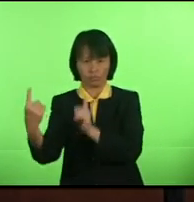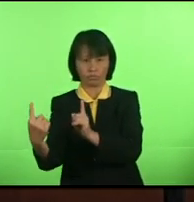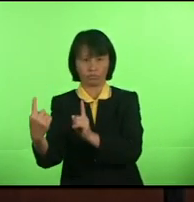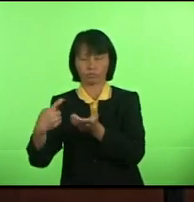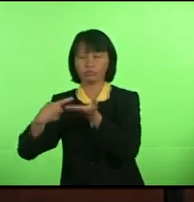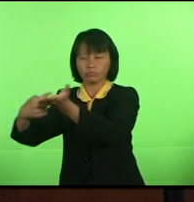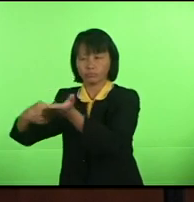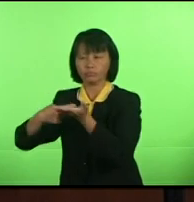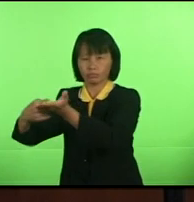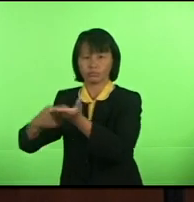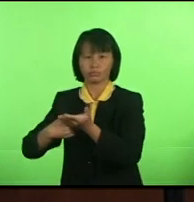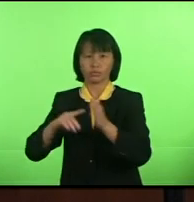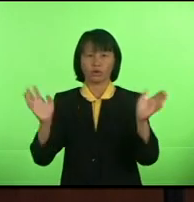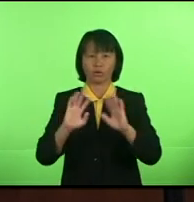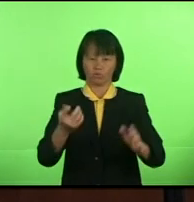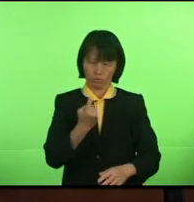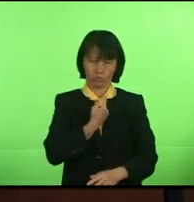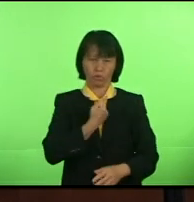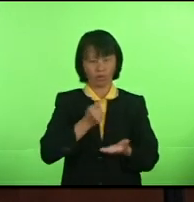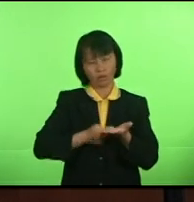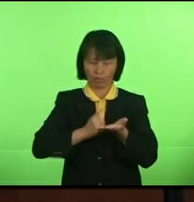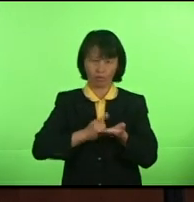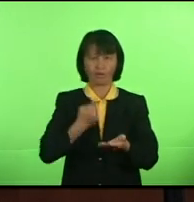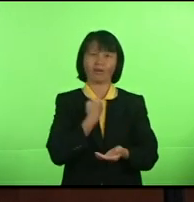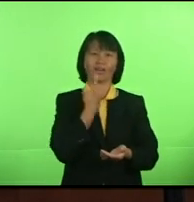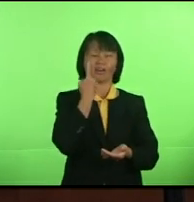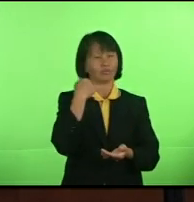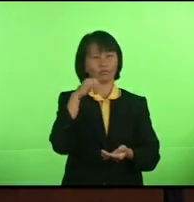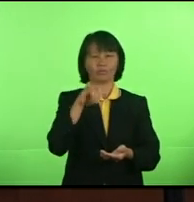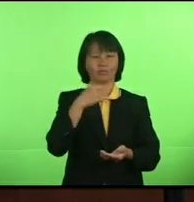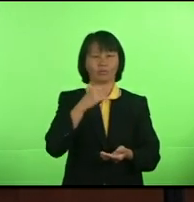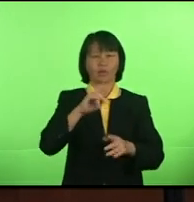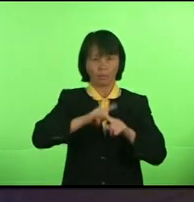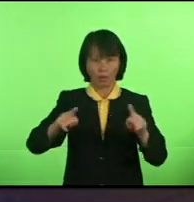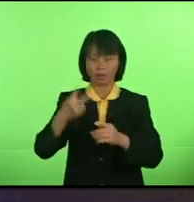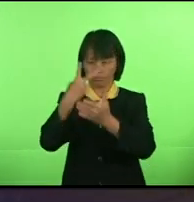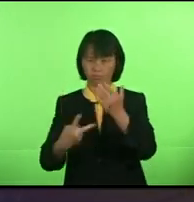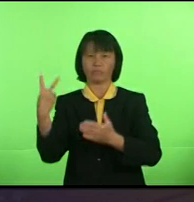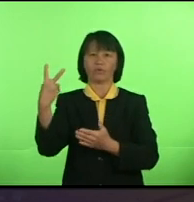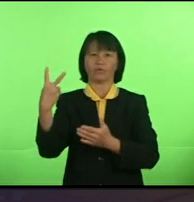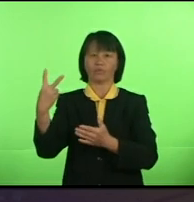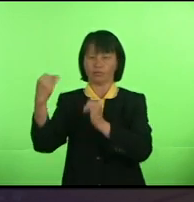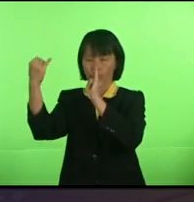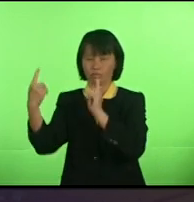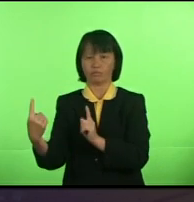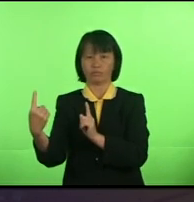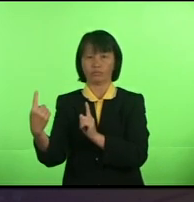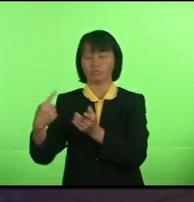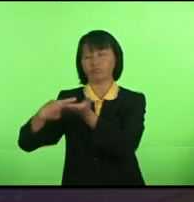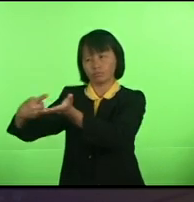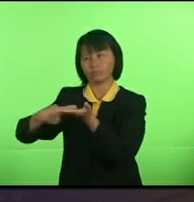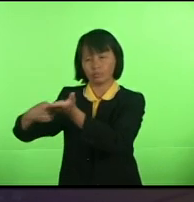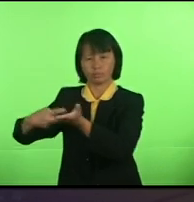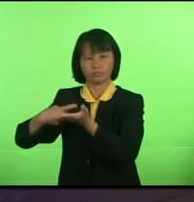it does not discuss only one side, but it discusses both sides.